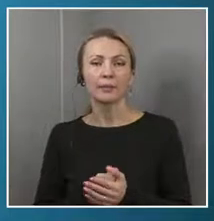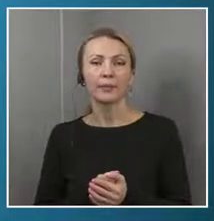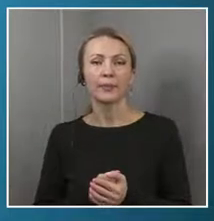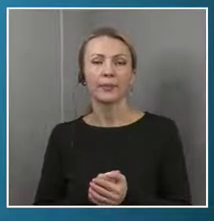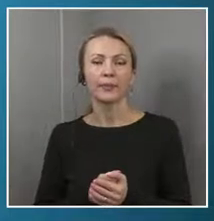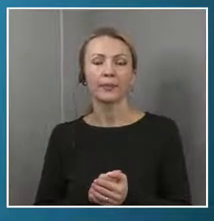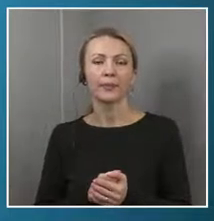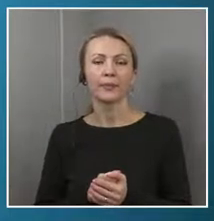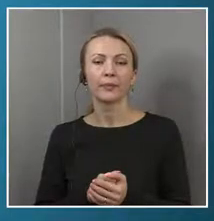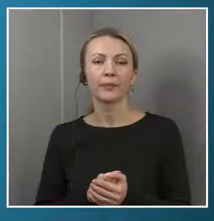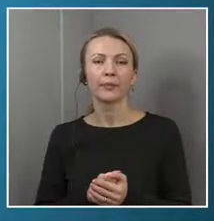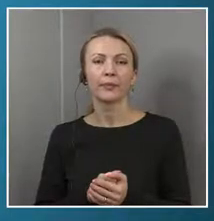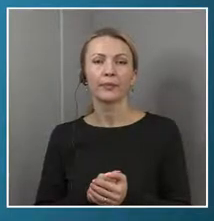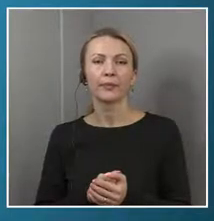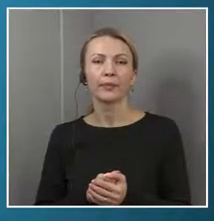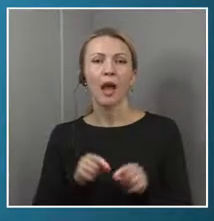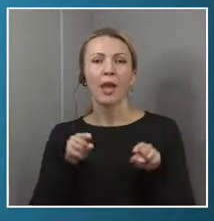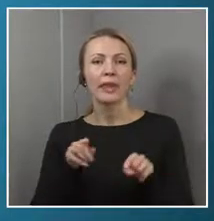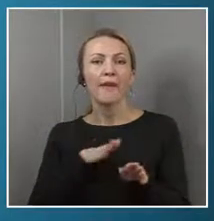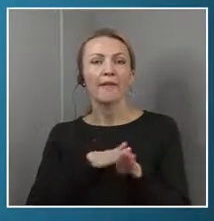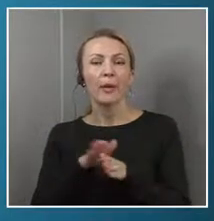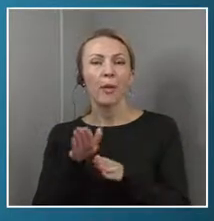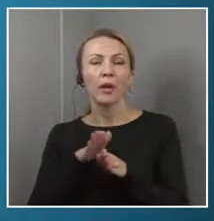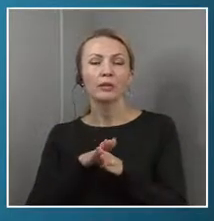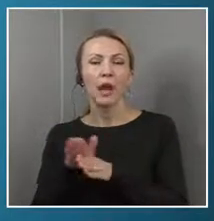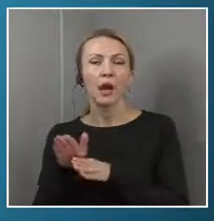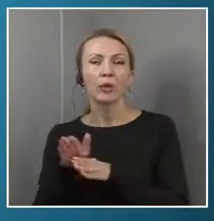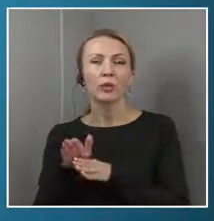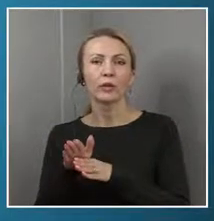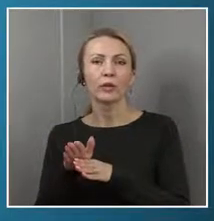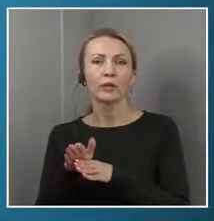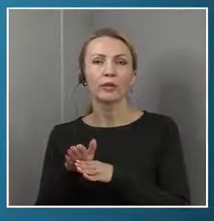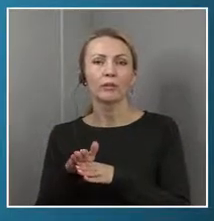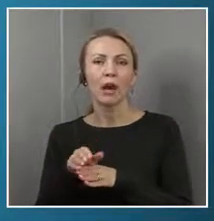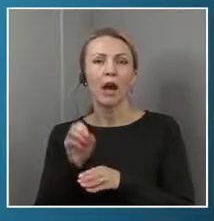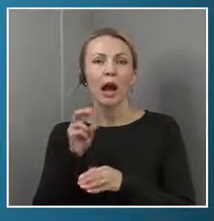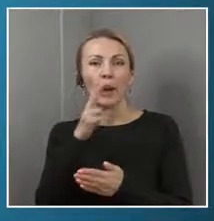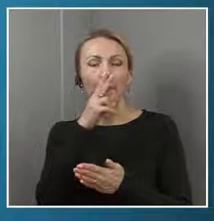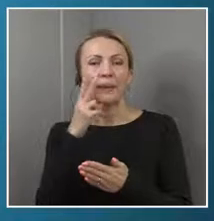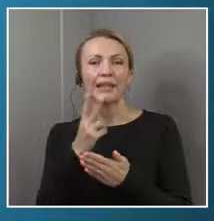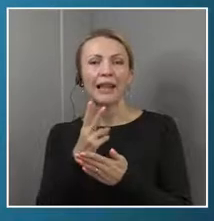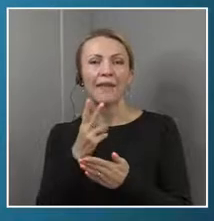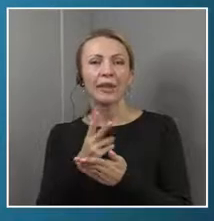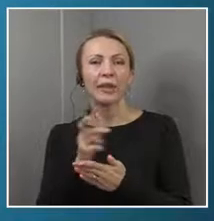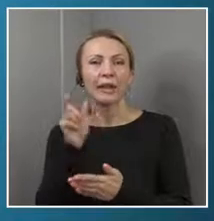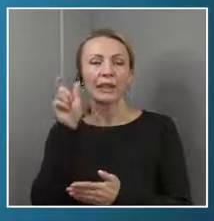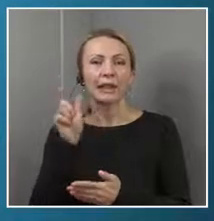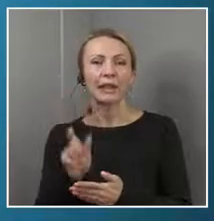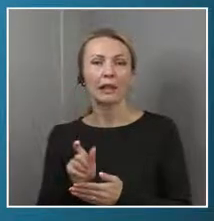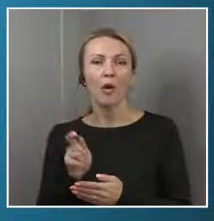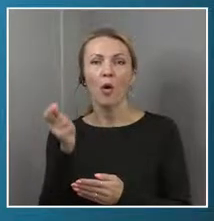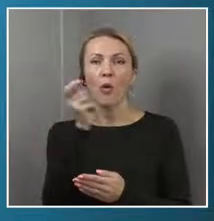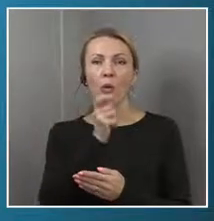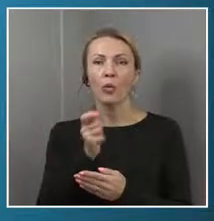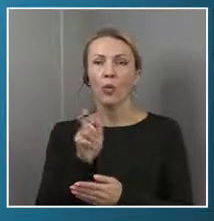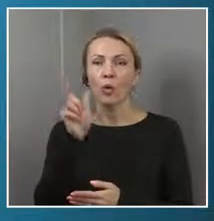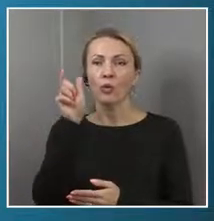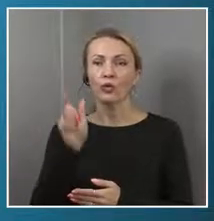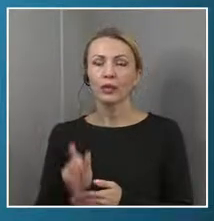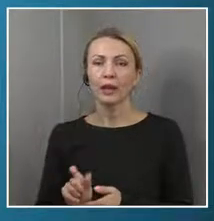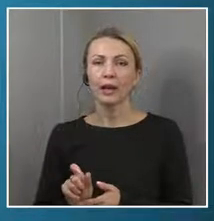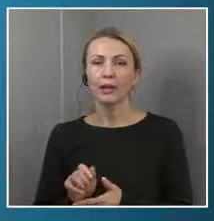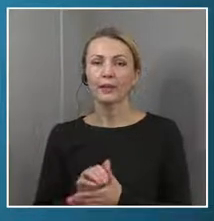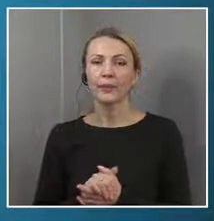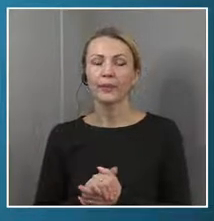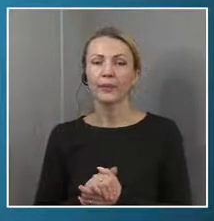the artists that one represents, especially if you represent living talent, as Castelli did, and representing